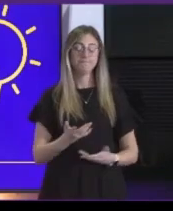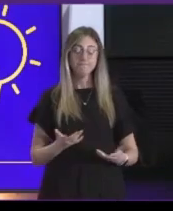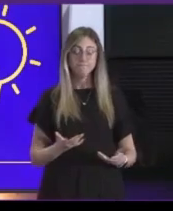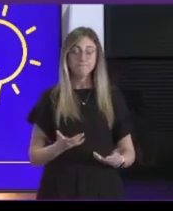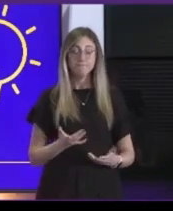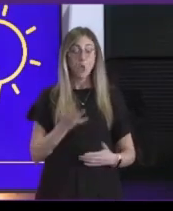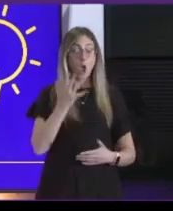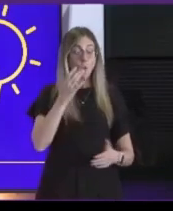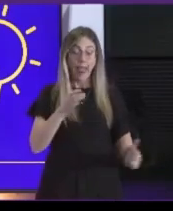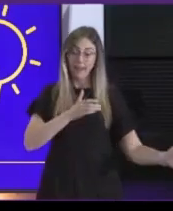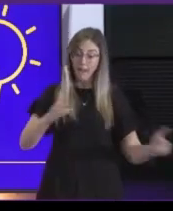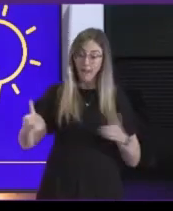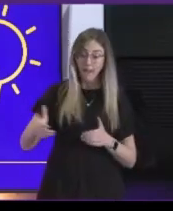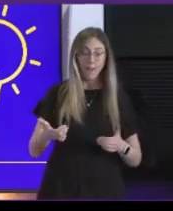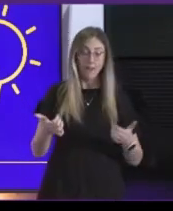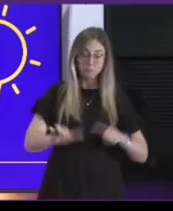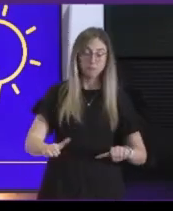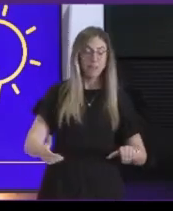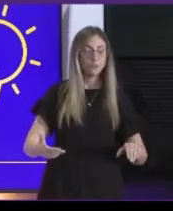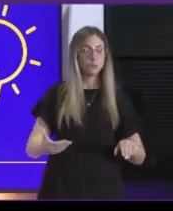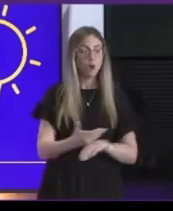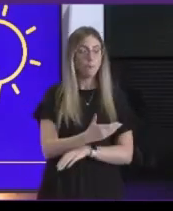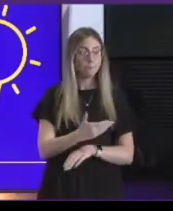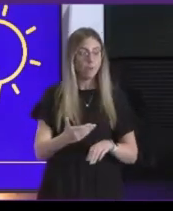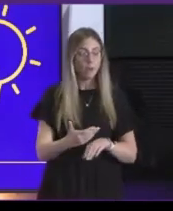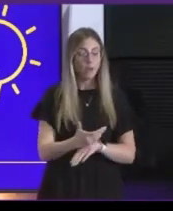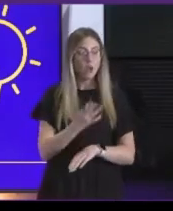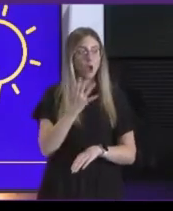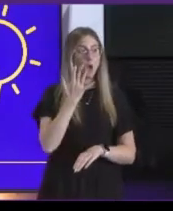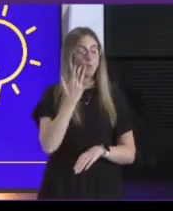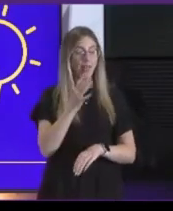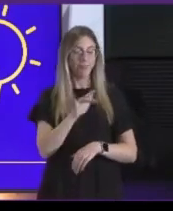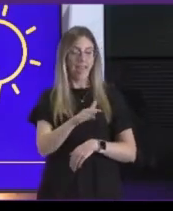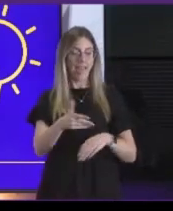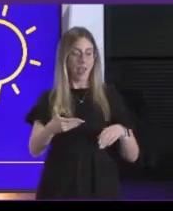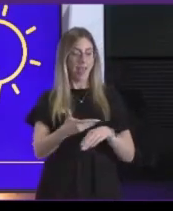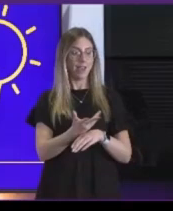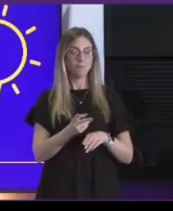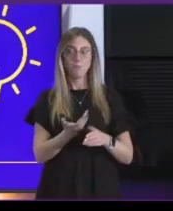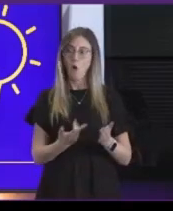Mm. When they're employed, when they're on the stage,